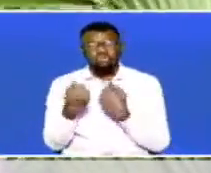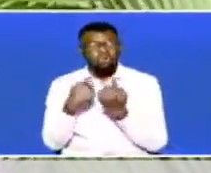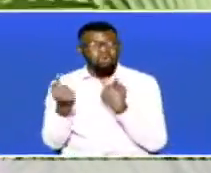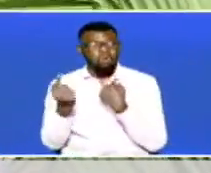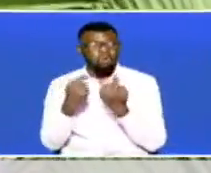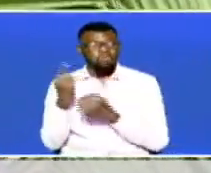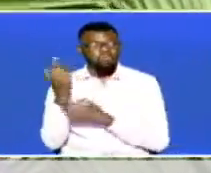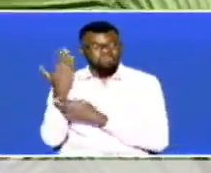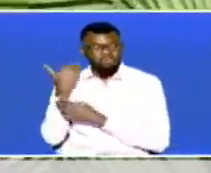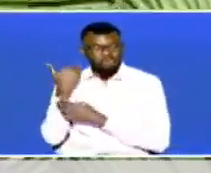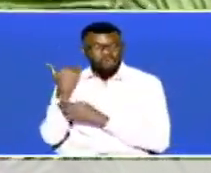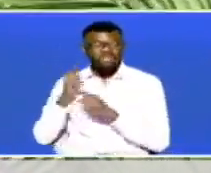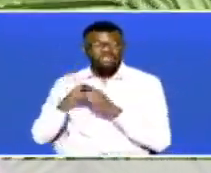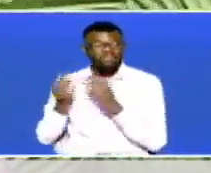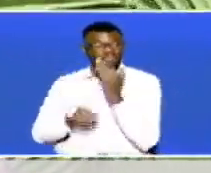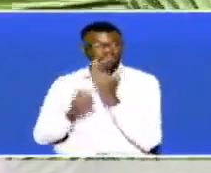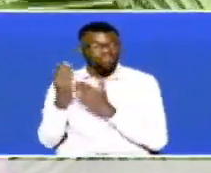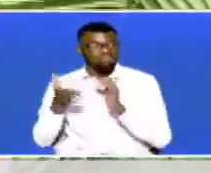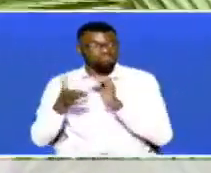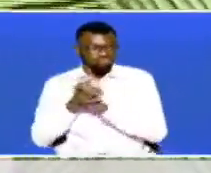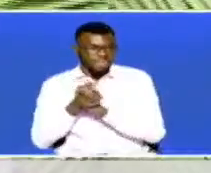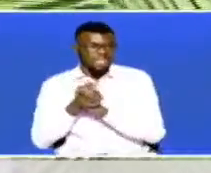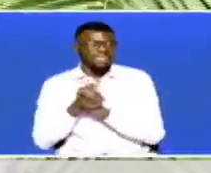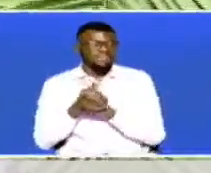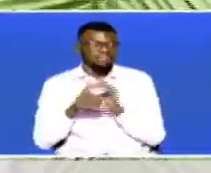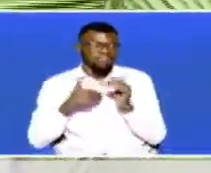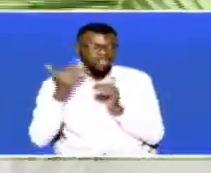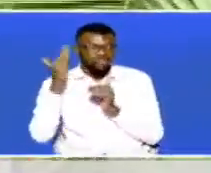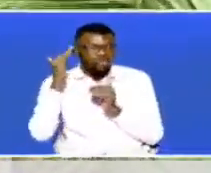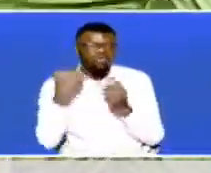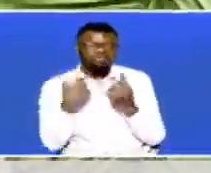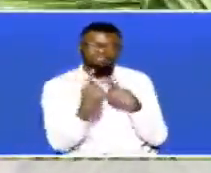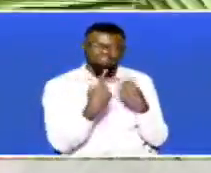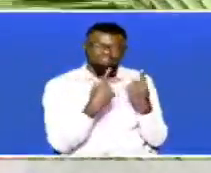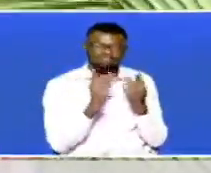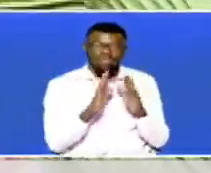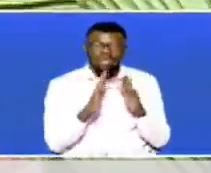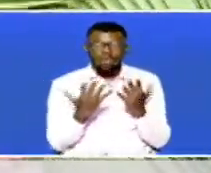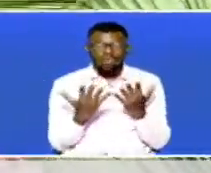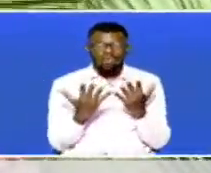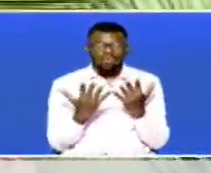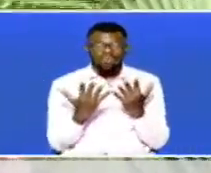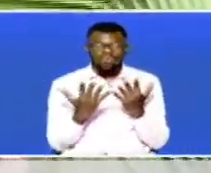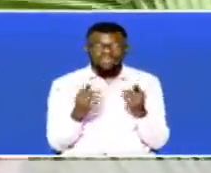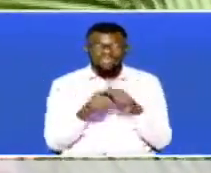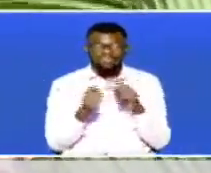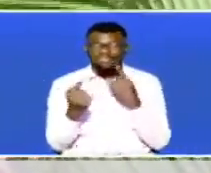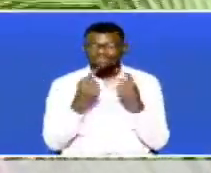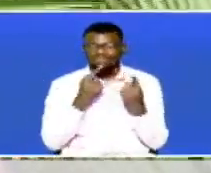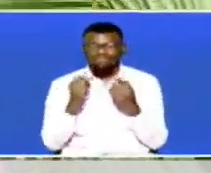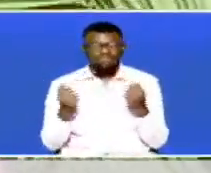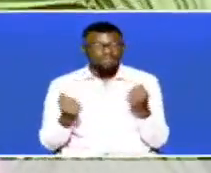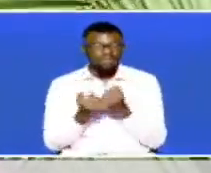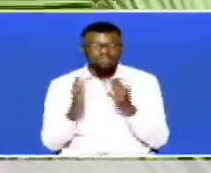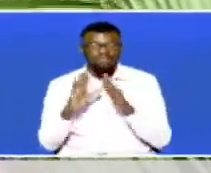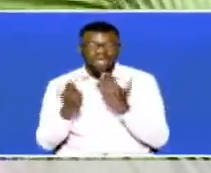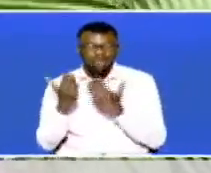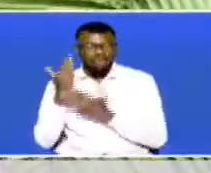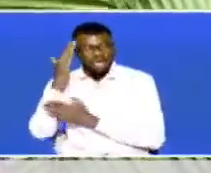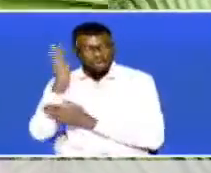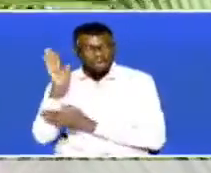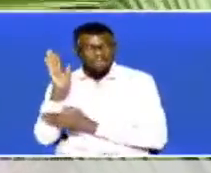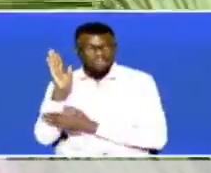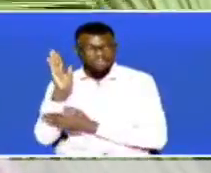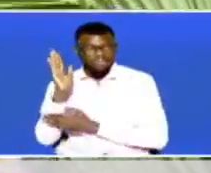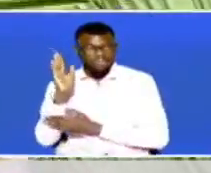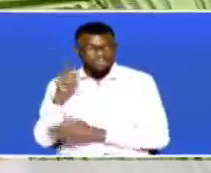before, even when we were forming Jubilee. I know these talks, how they happen. We know how negotiations are done. And what we are saying